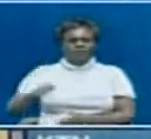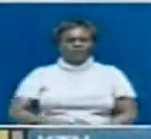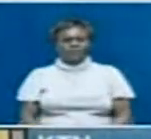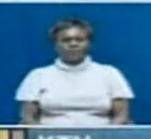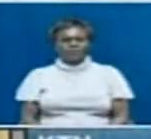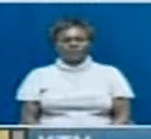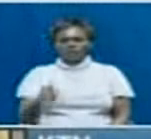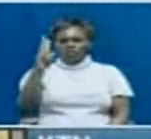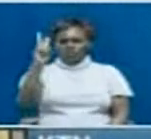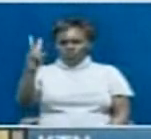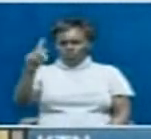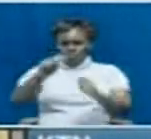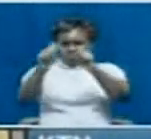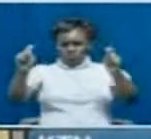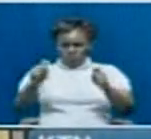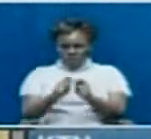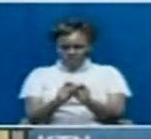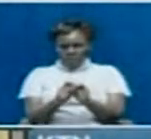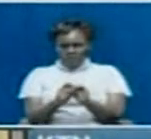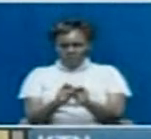The two teams we are relegating